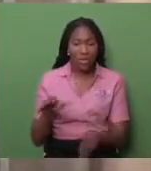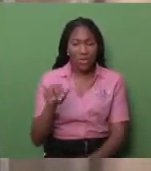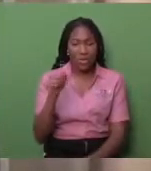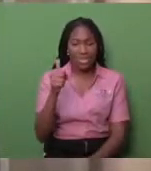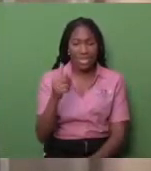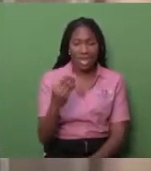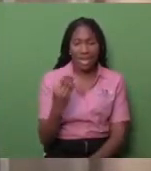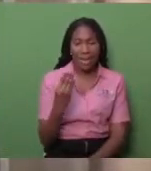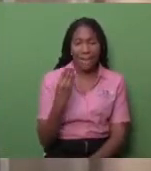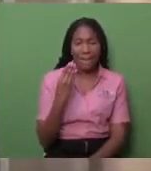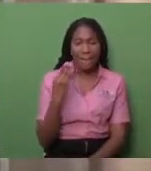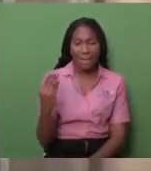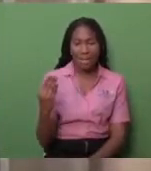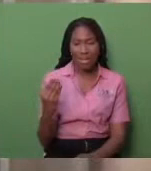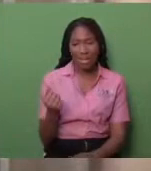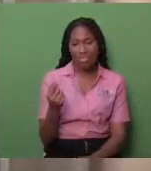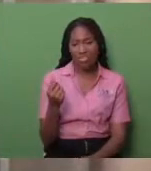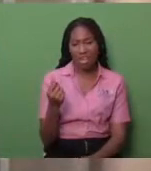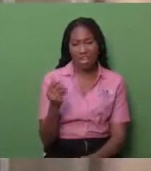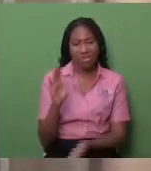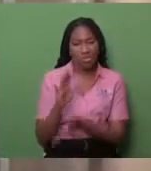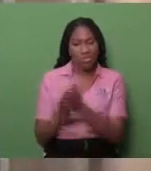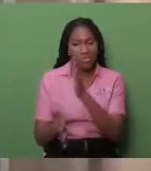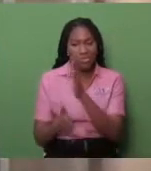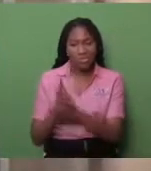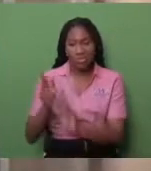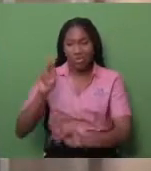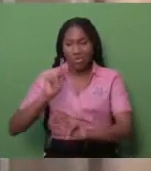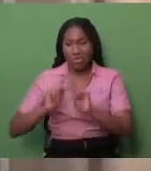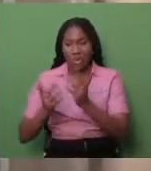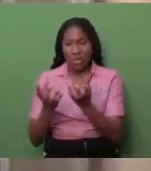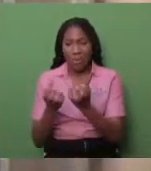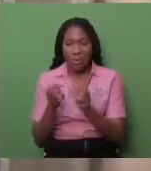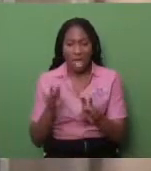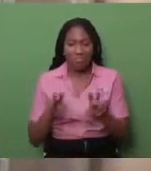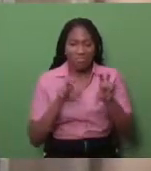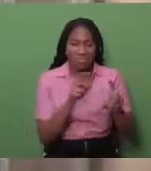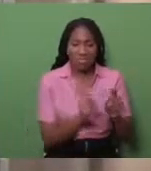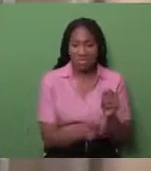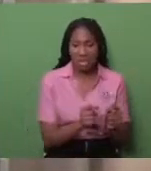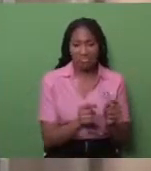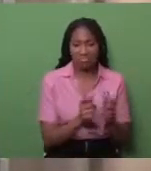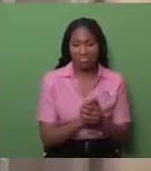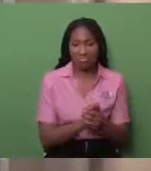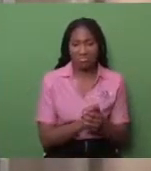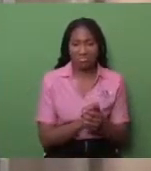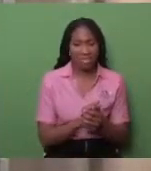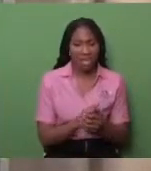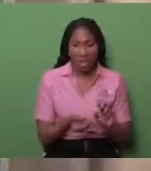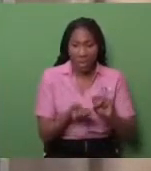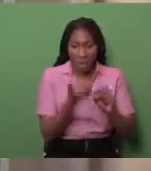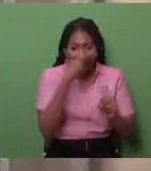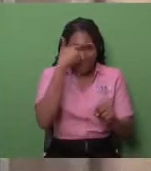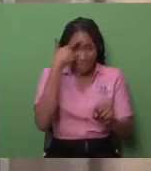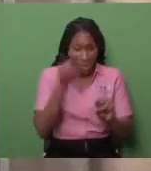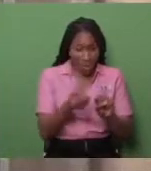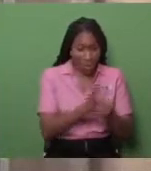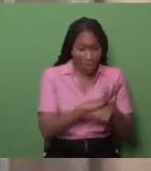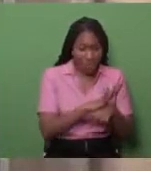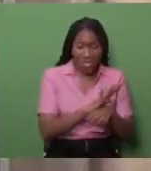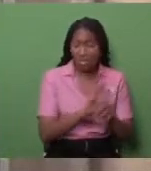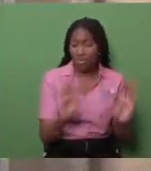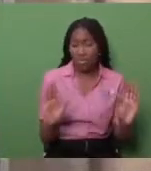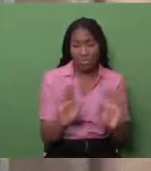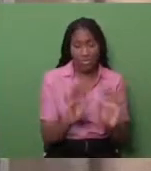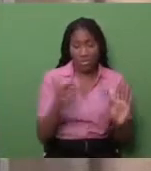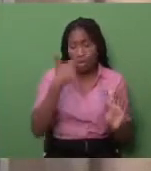foreign direct investment in just 5 years. So COVID is not chasing away the investors, you know. They've been chased away